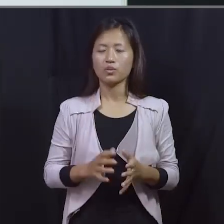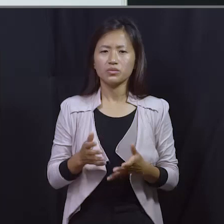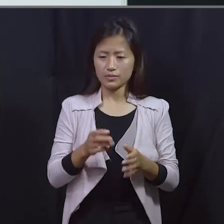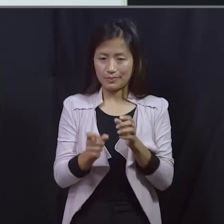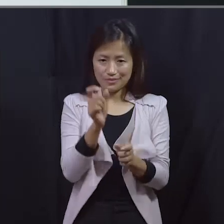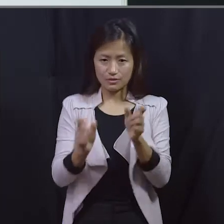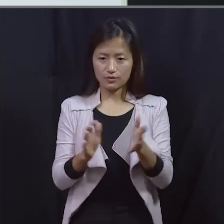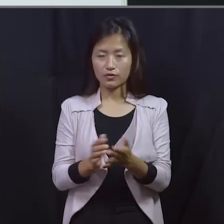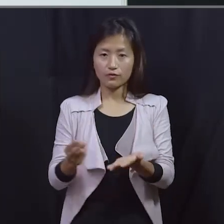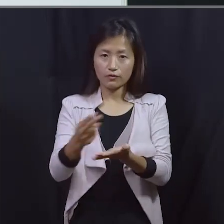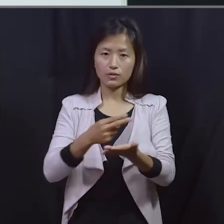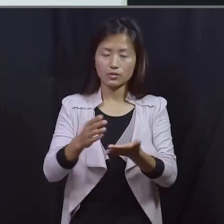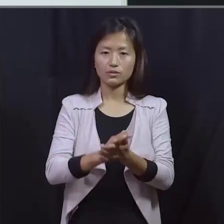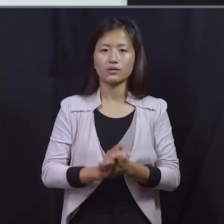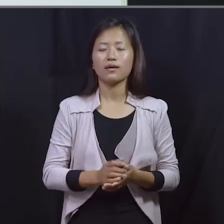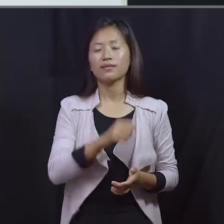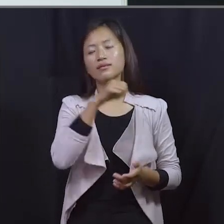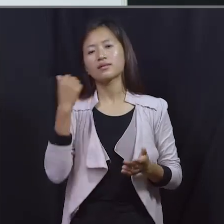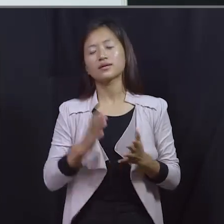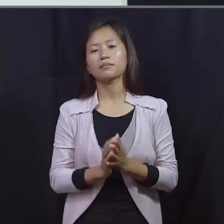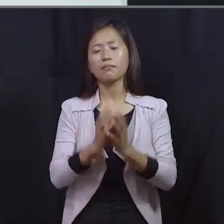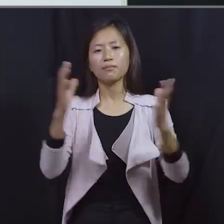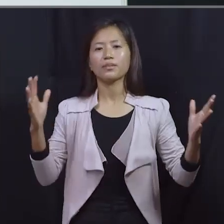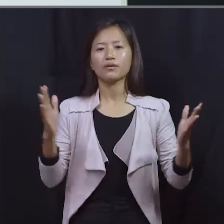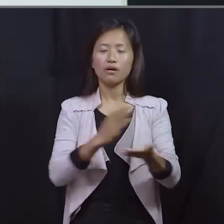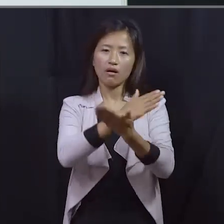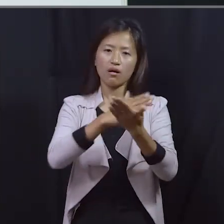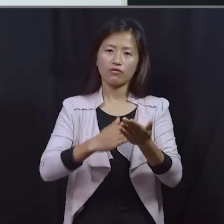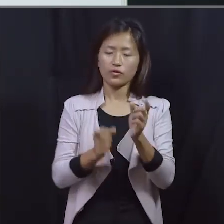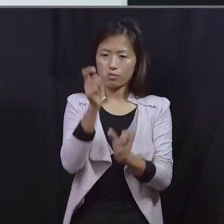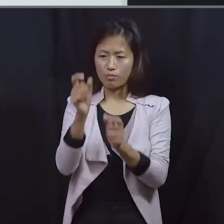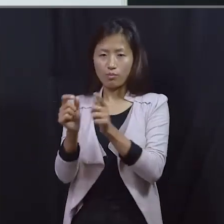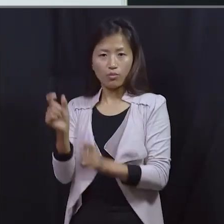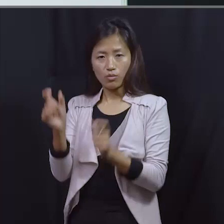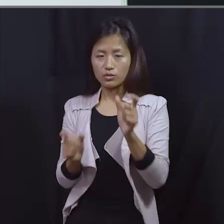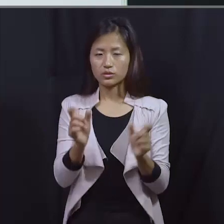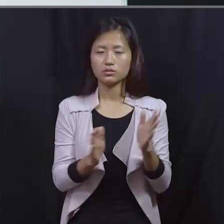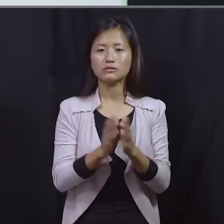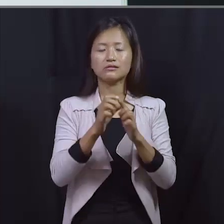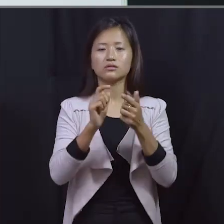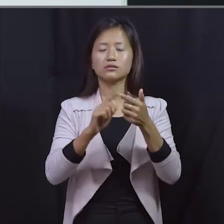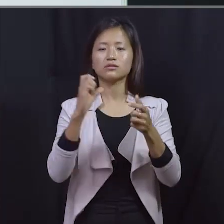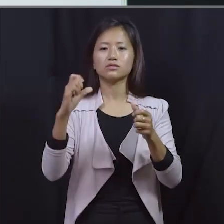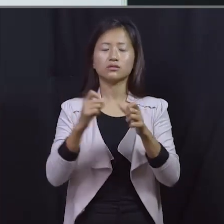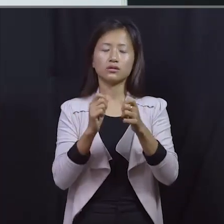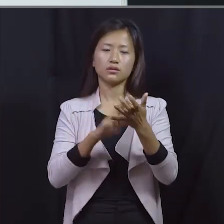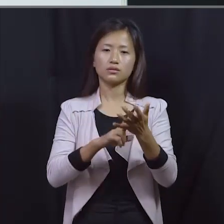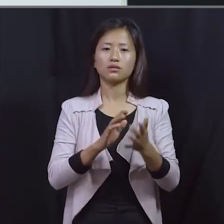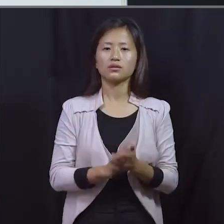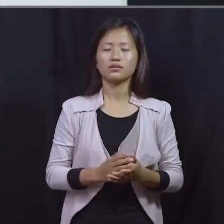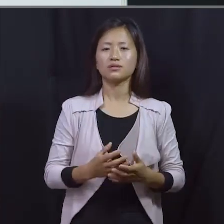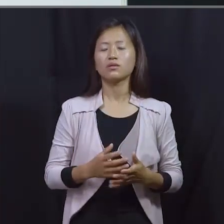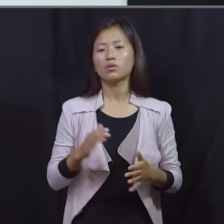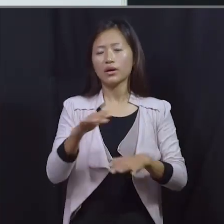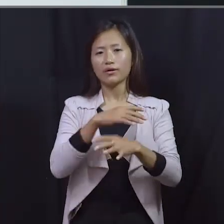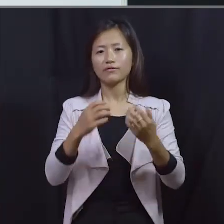rearing died, and more than half of the population here in the region of Deccan died. So this severe